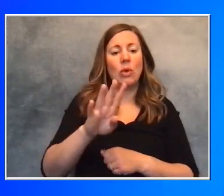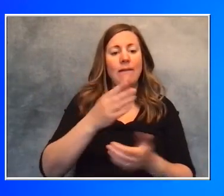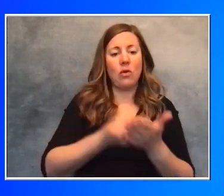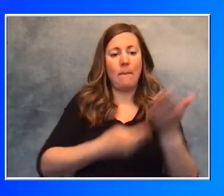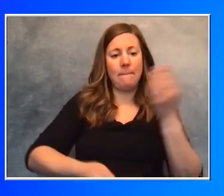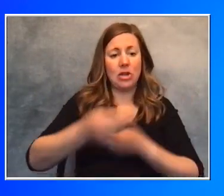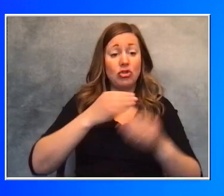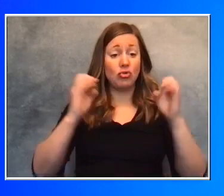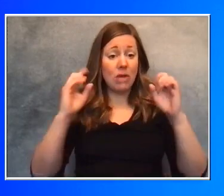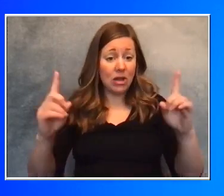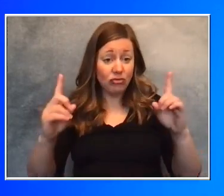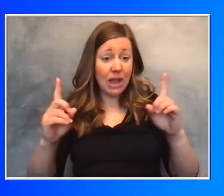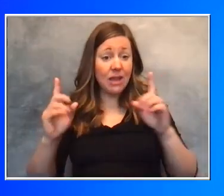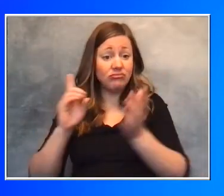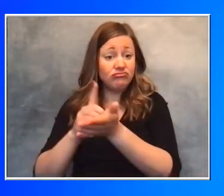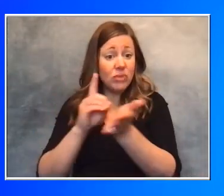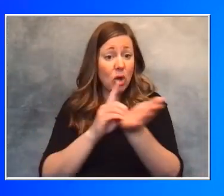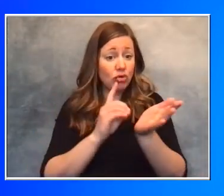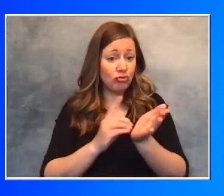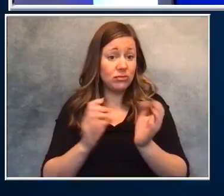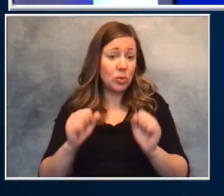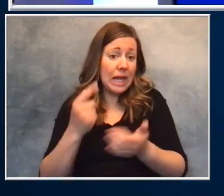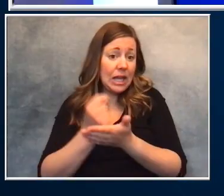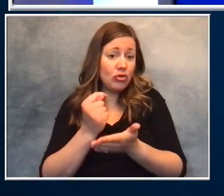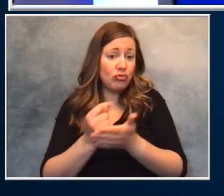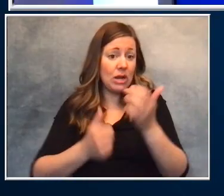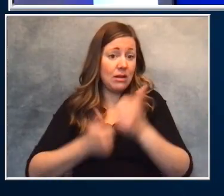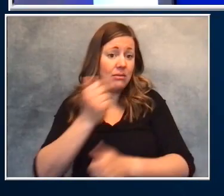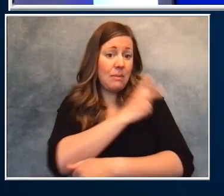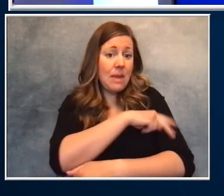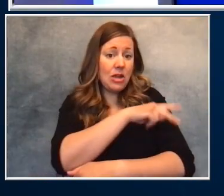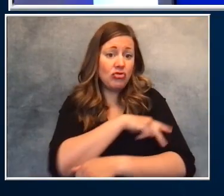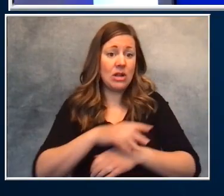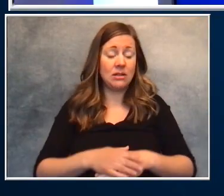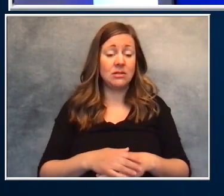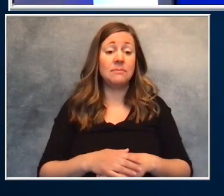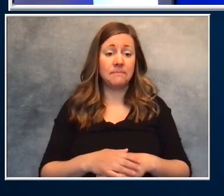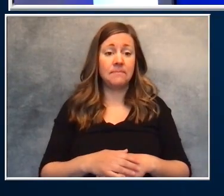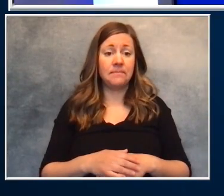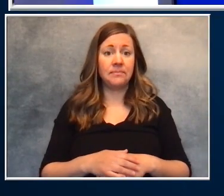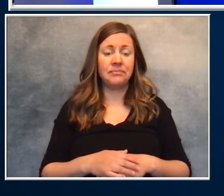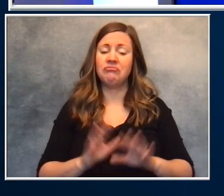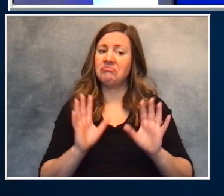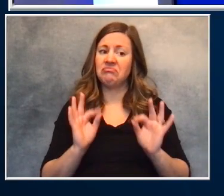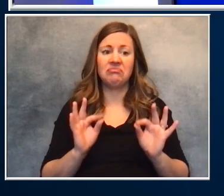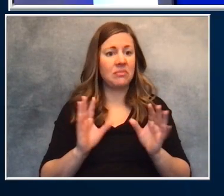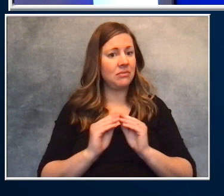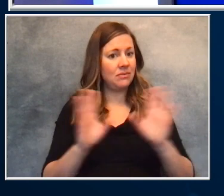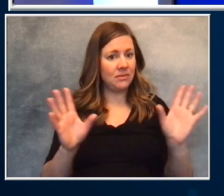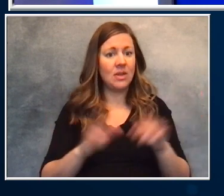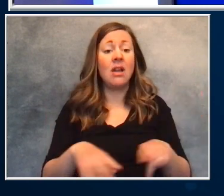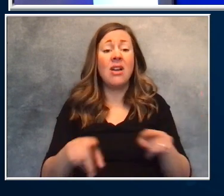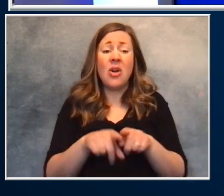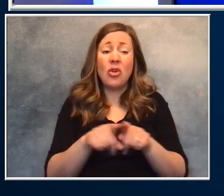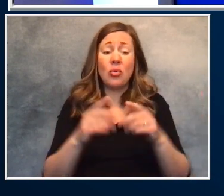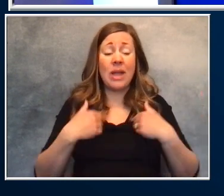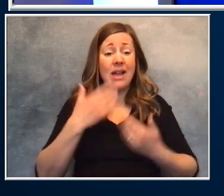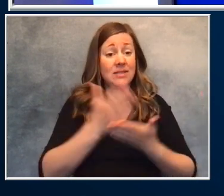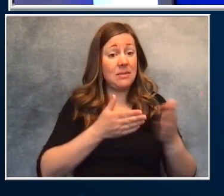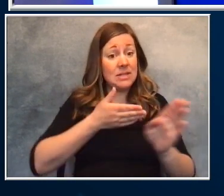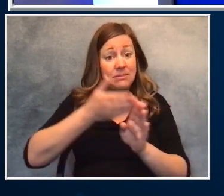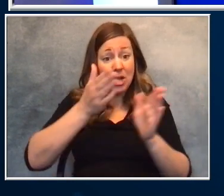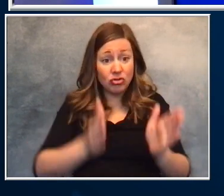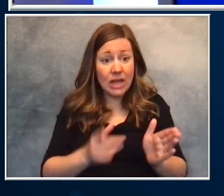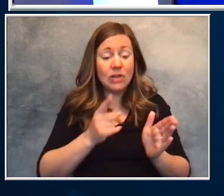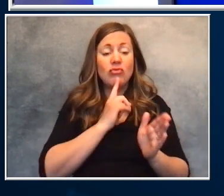COVID so that they can treat the majority of the patients. I think that makes complete sense. And then fortunately, we were able at least to have some specialists in every group and say, okay, I'm going to